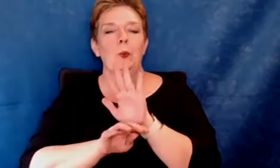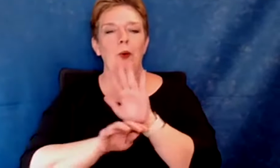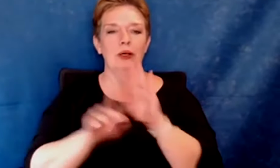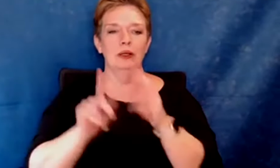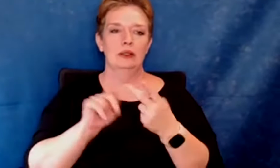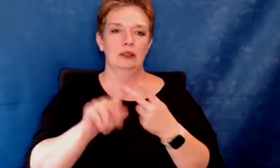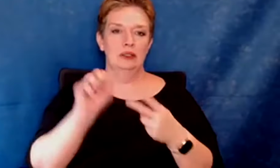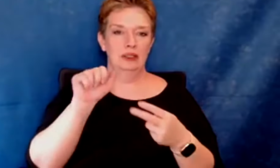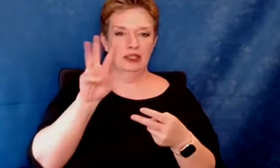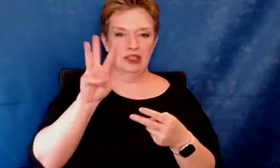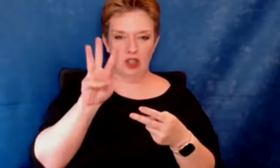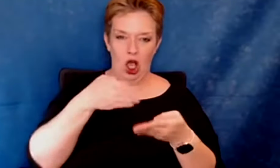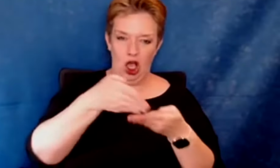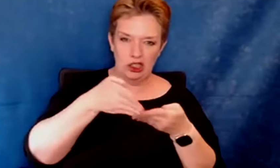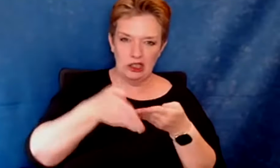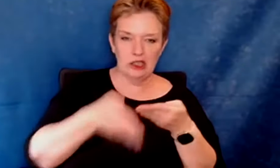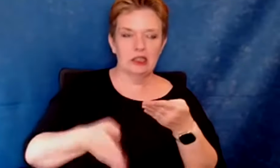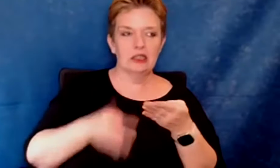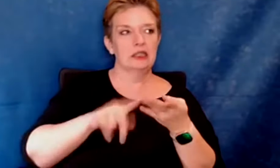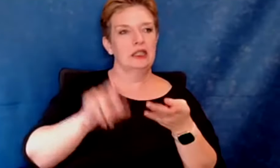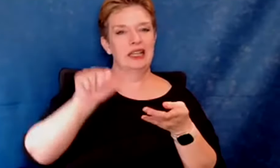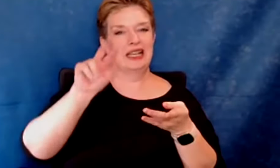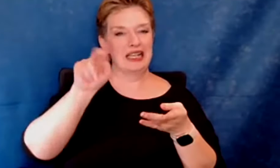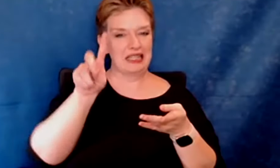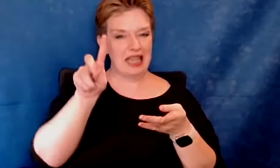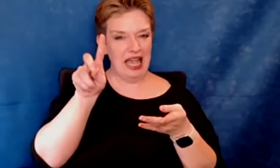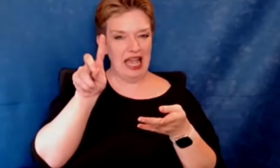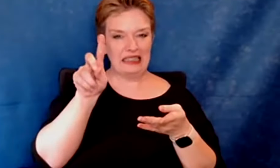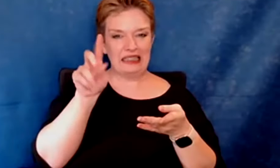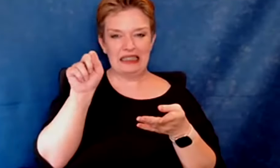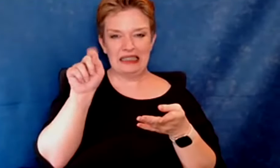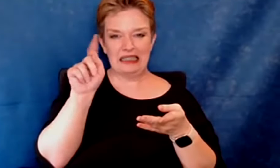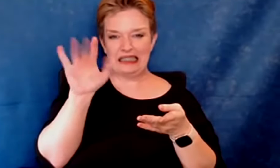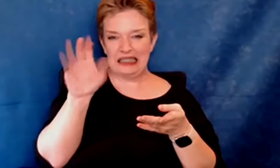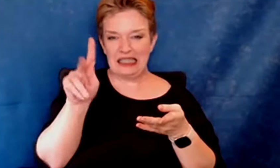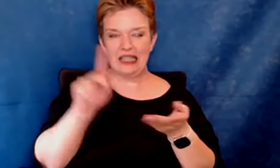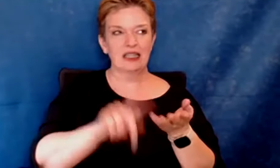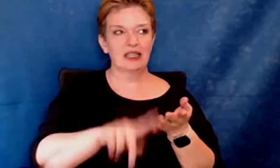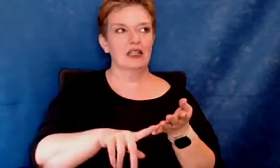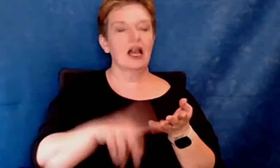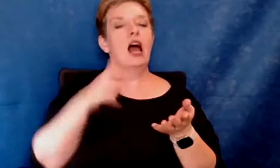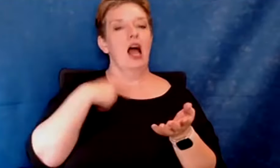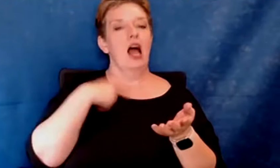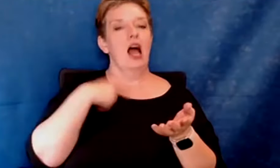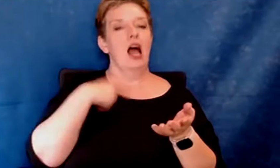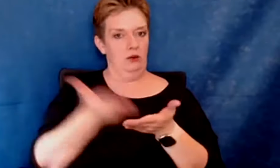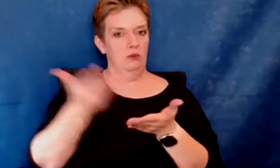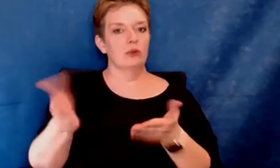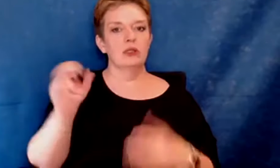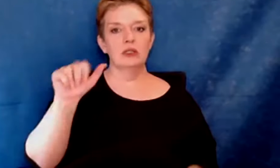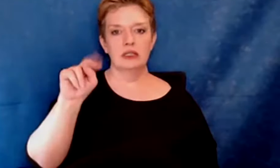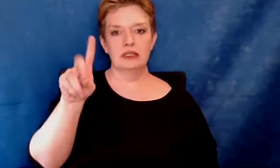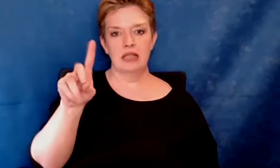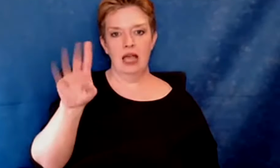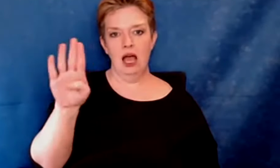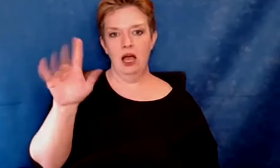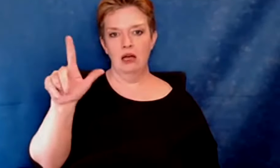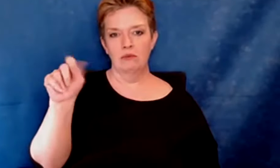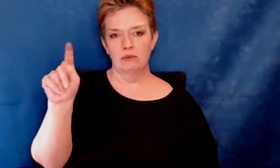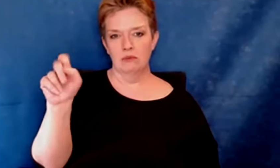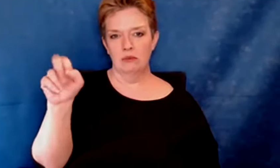some sanding sticks, and apart from a sandblaster, which I purchased with the funds for